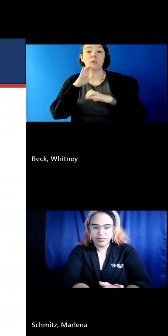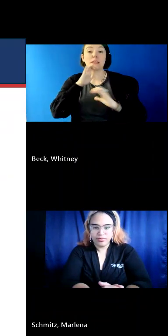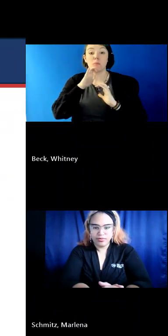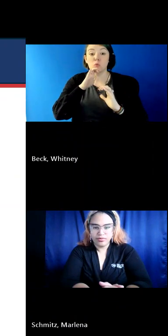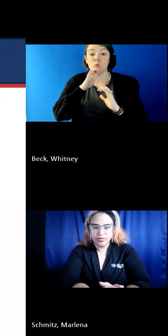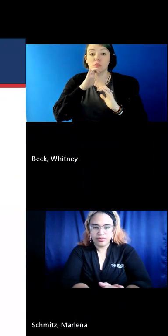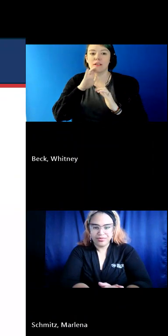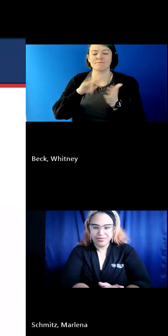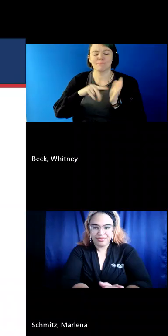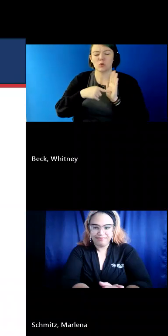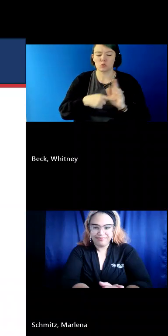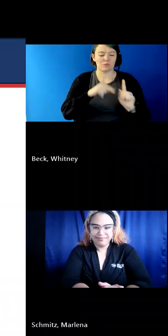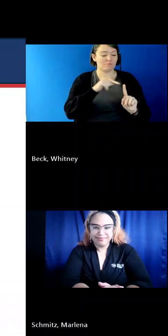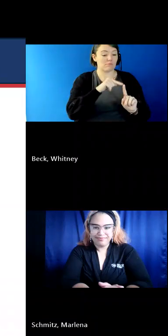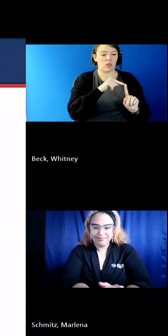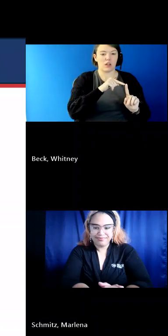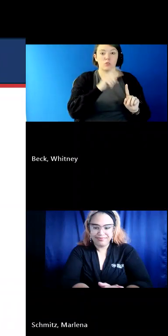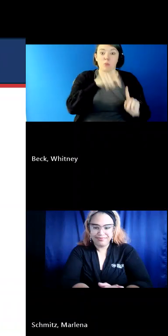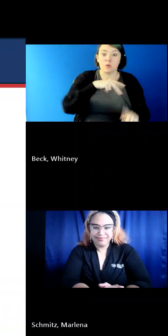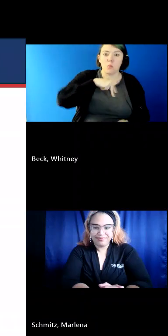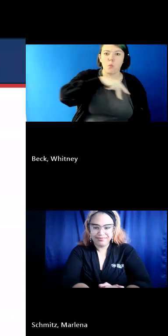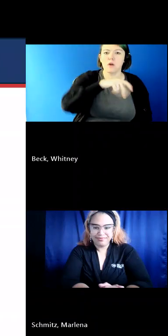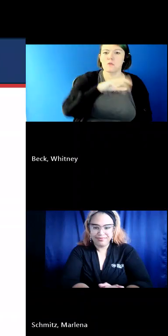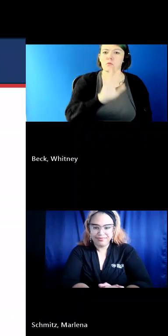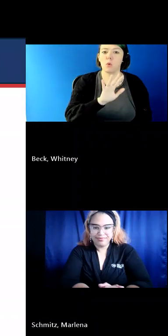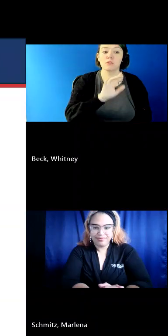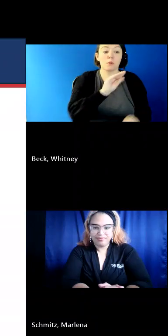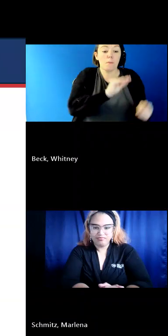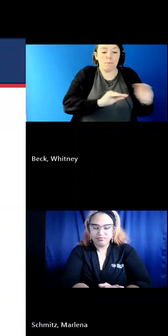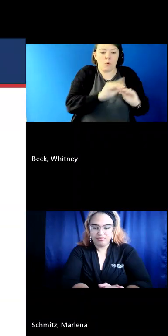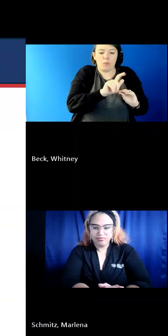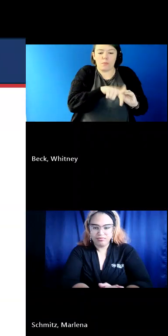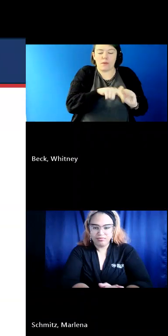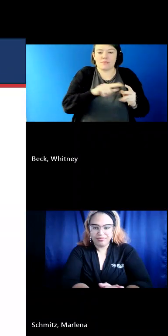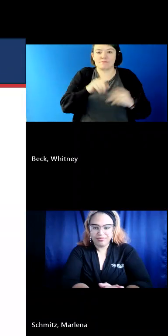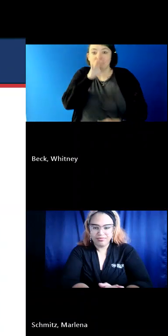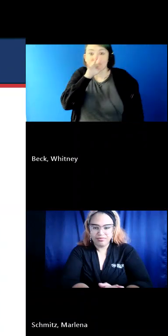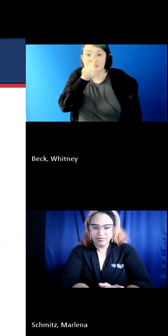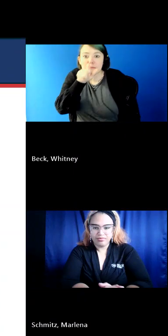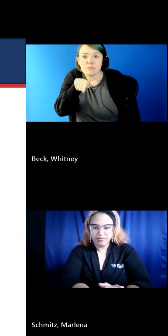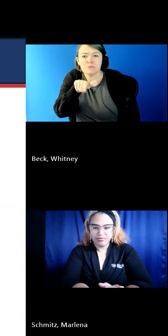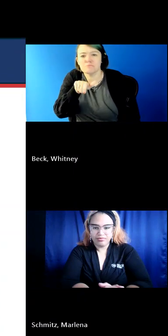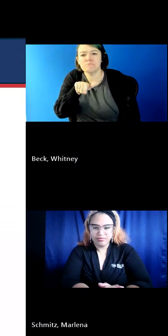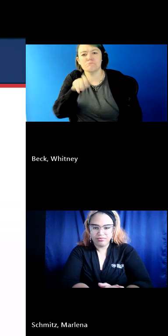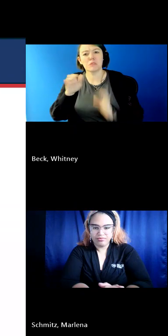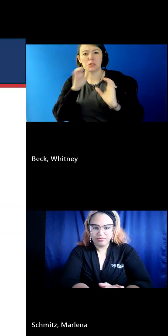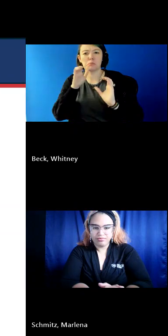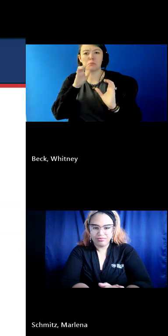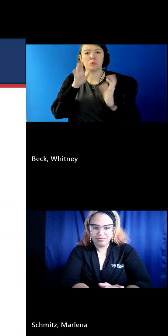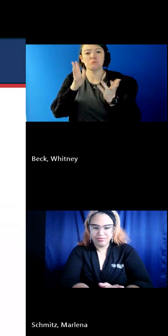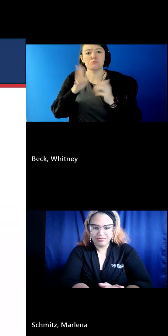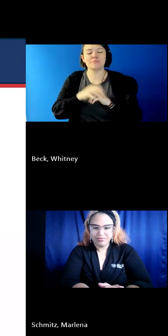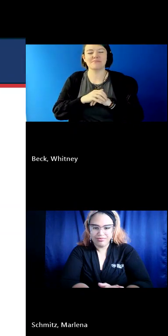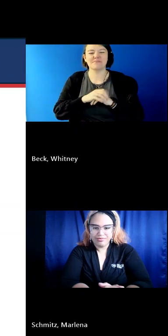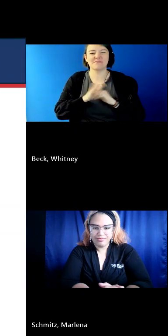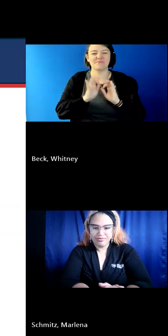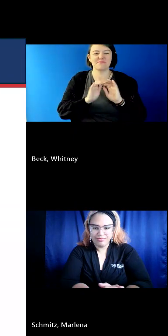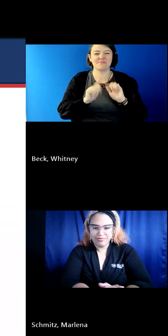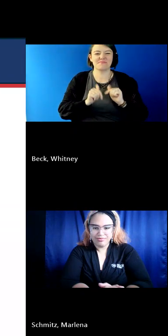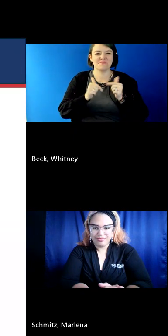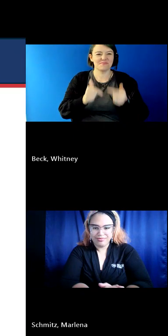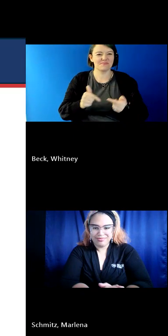different abilities. Another idea is to include a reasonable accommodation statement in all job postings